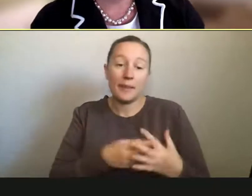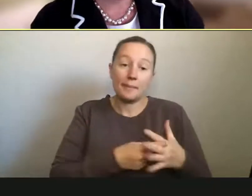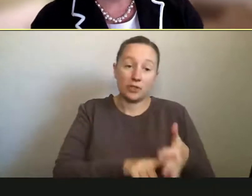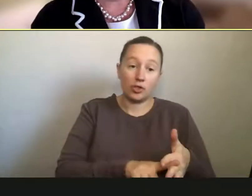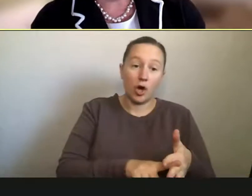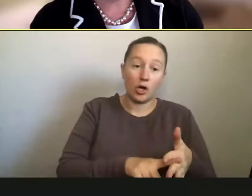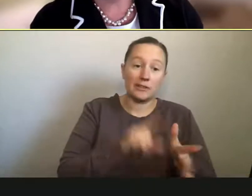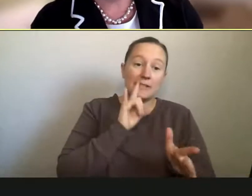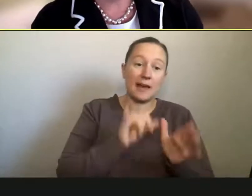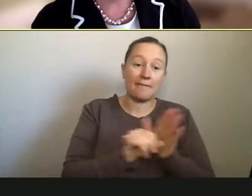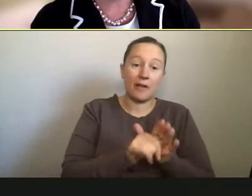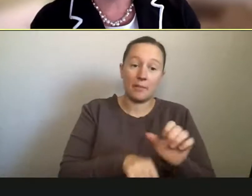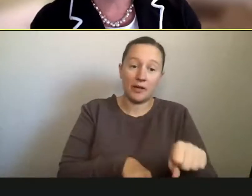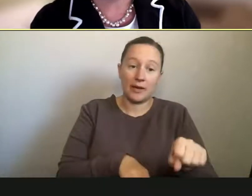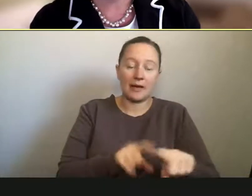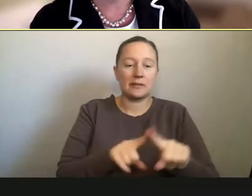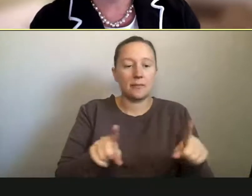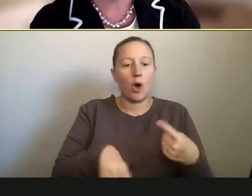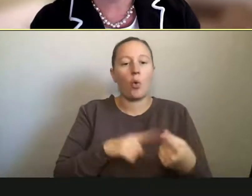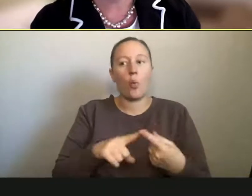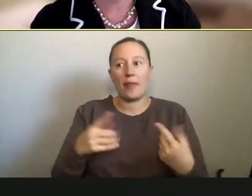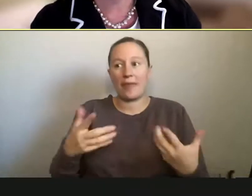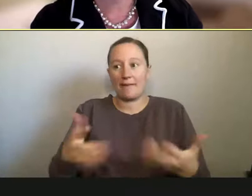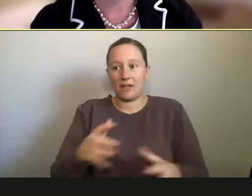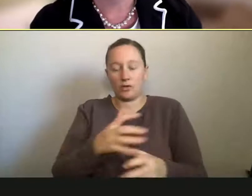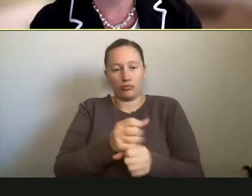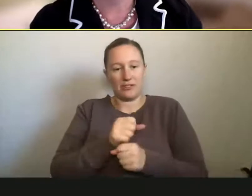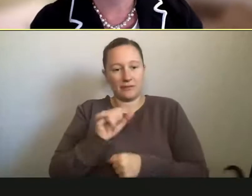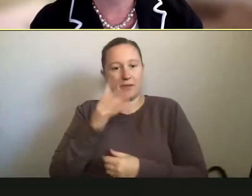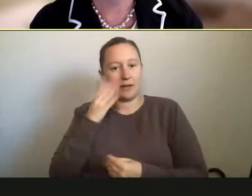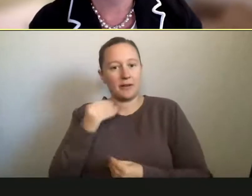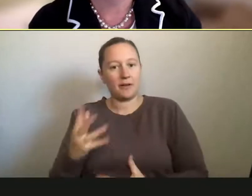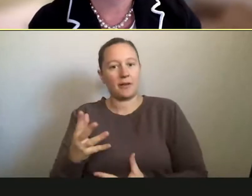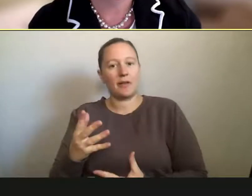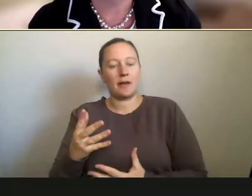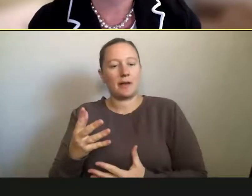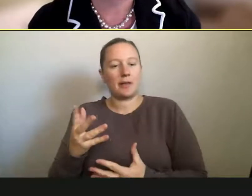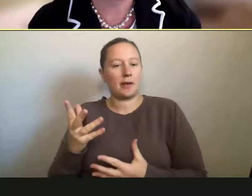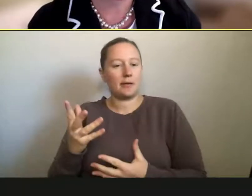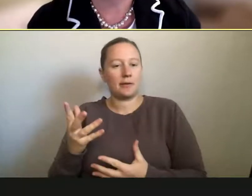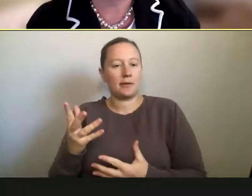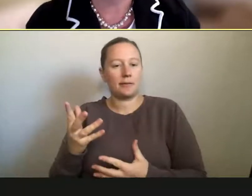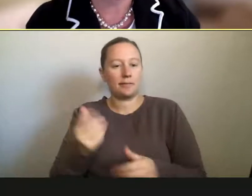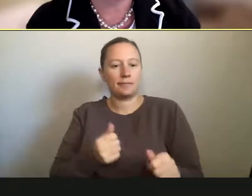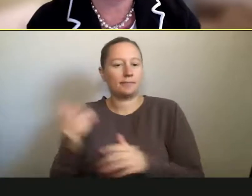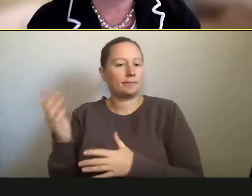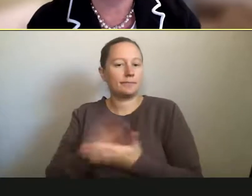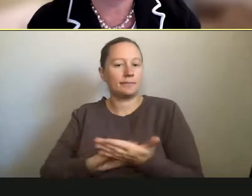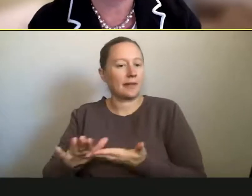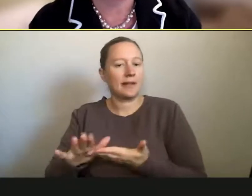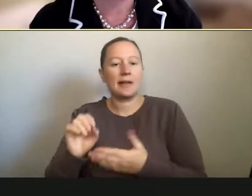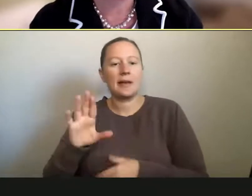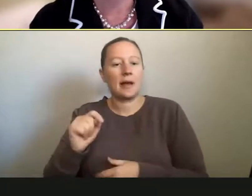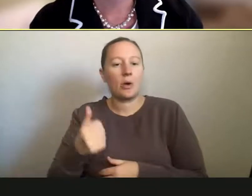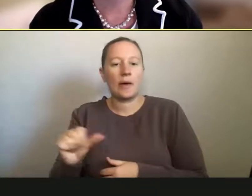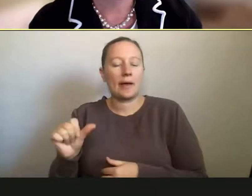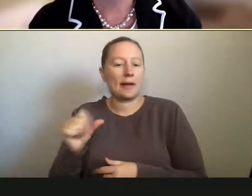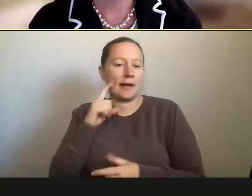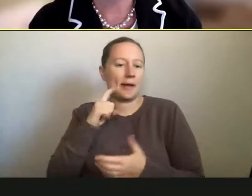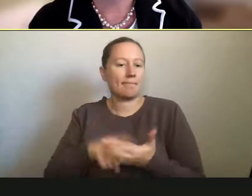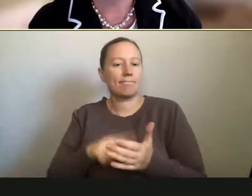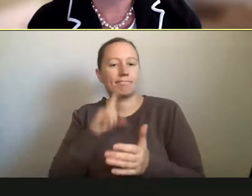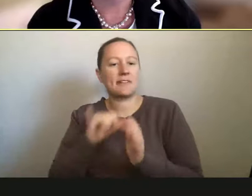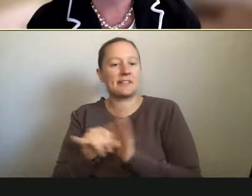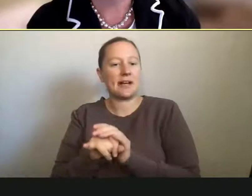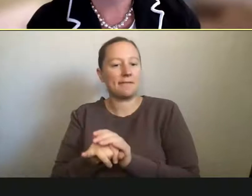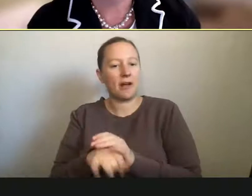the investigator actually obtains that information, there are no identifiers associated with it. So